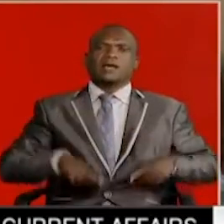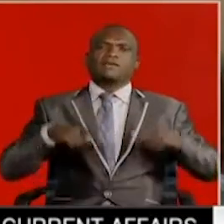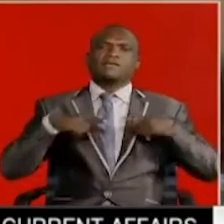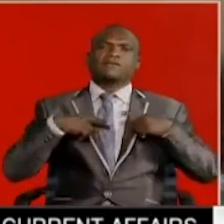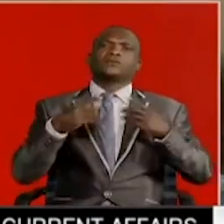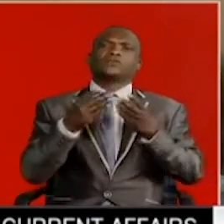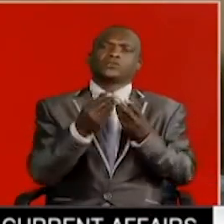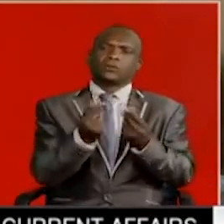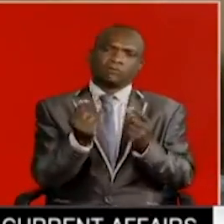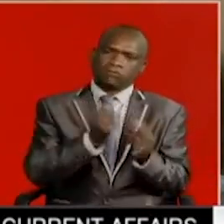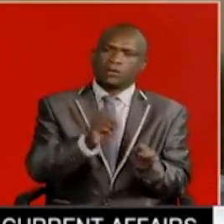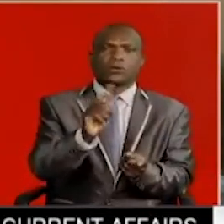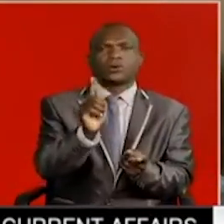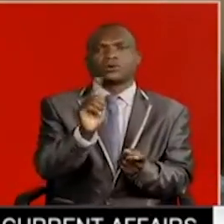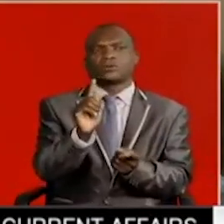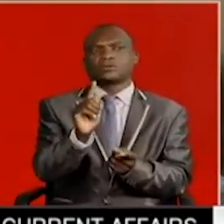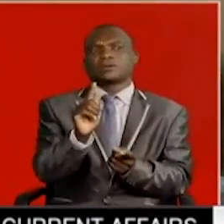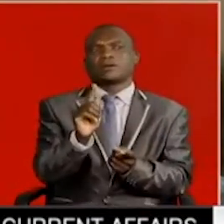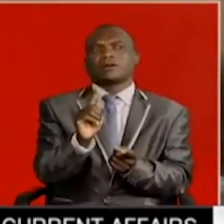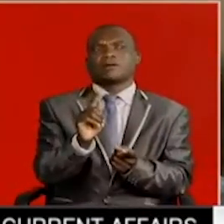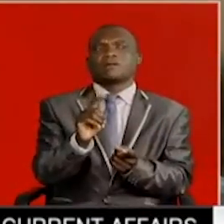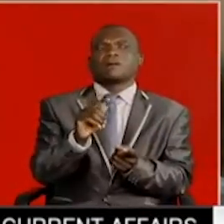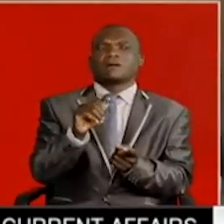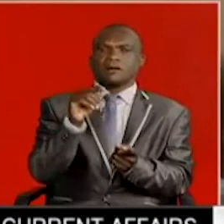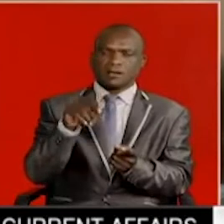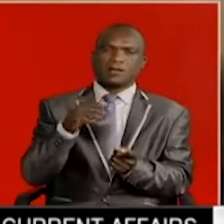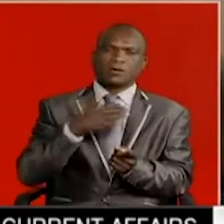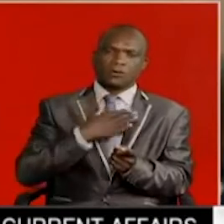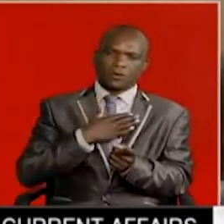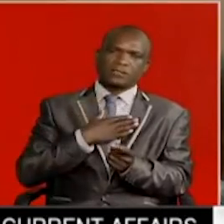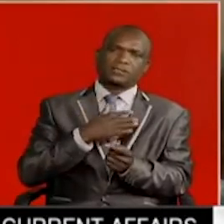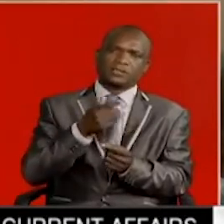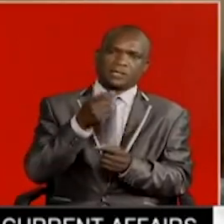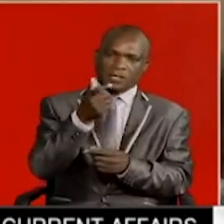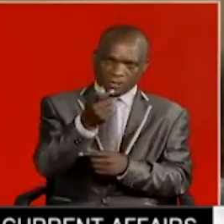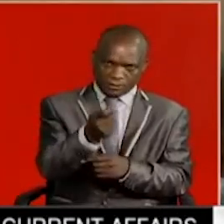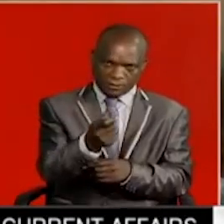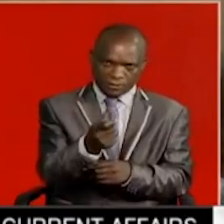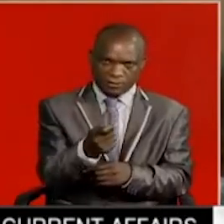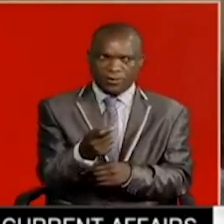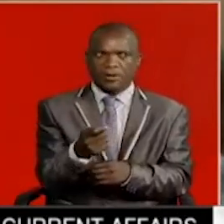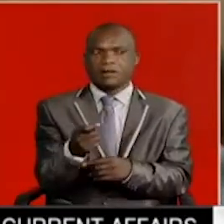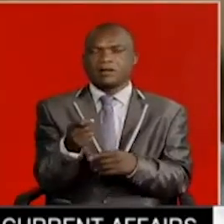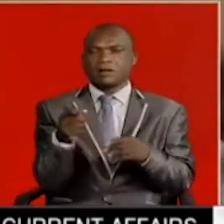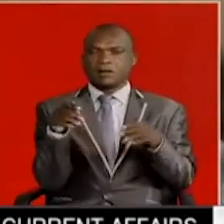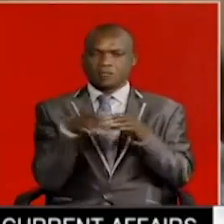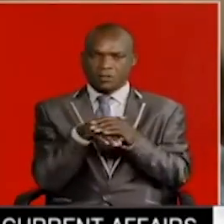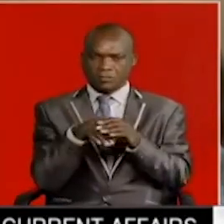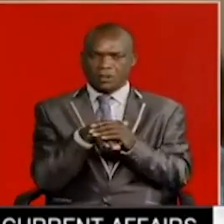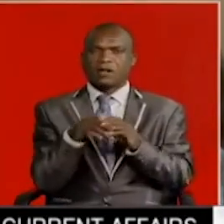So we request, and we also ask honorable members that wherever you